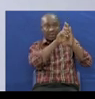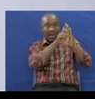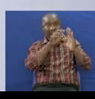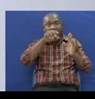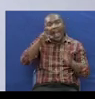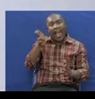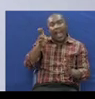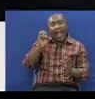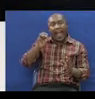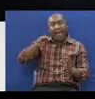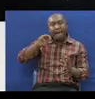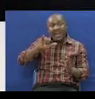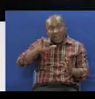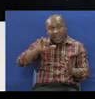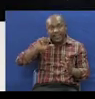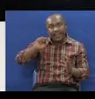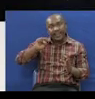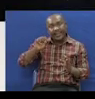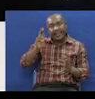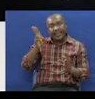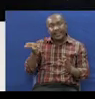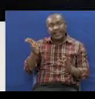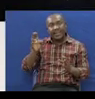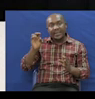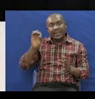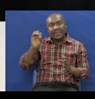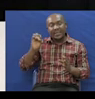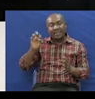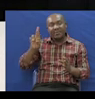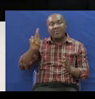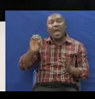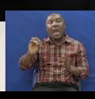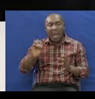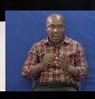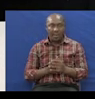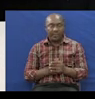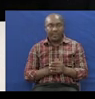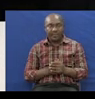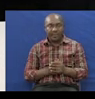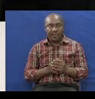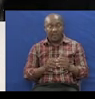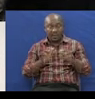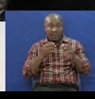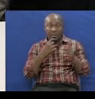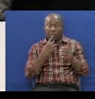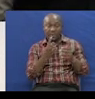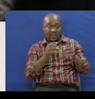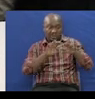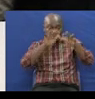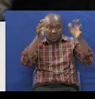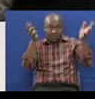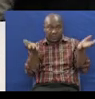you know the hemispheres of the Earth. When we are talking about the hemisphere of the Earth, normally we consider